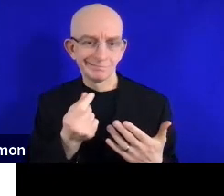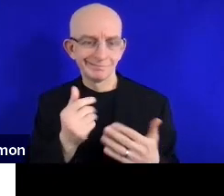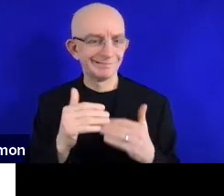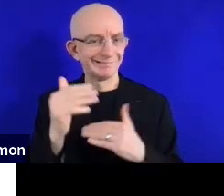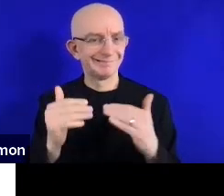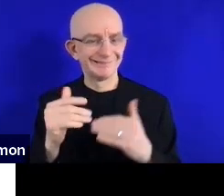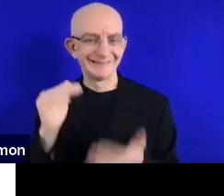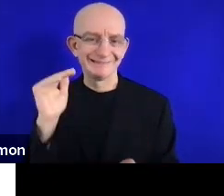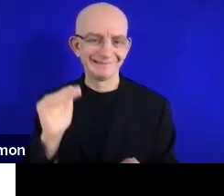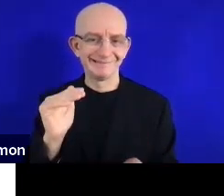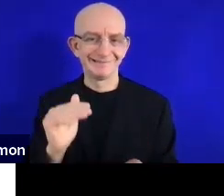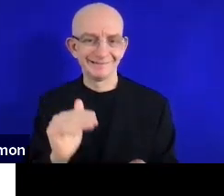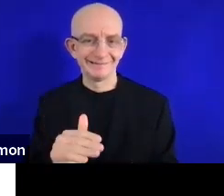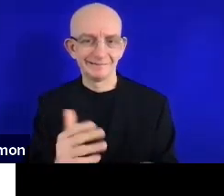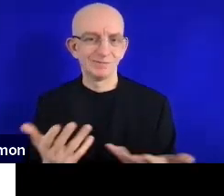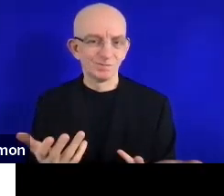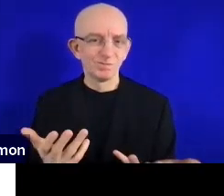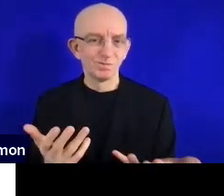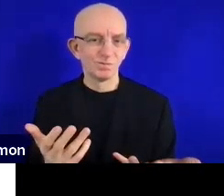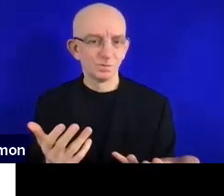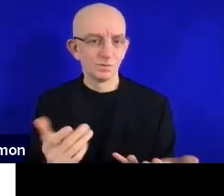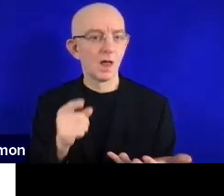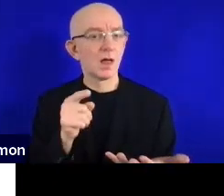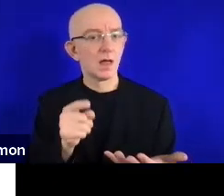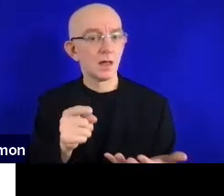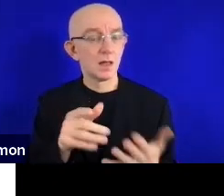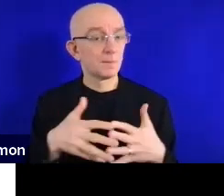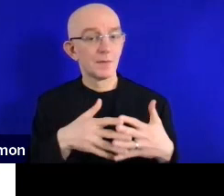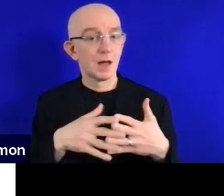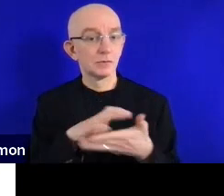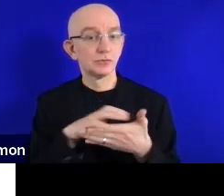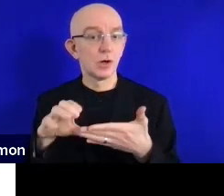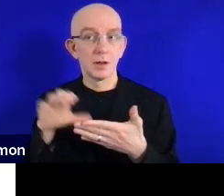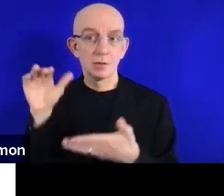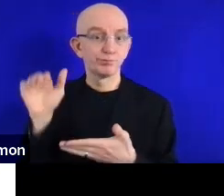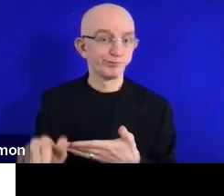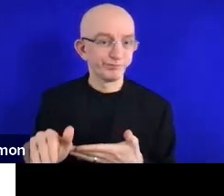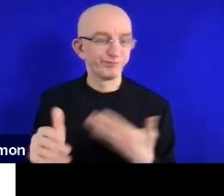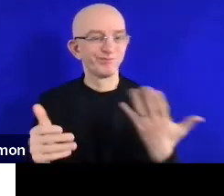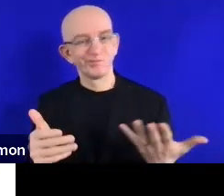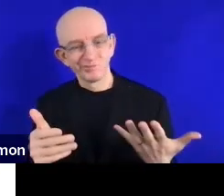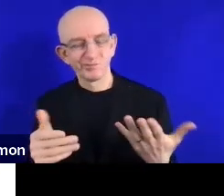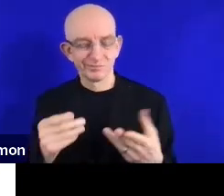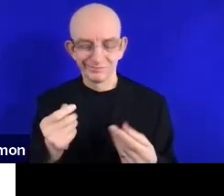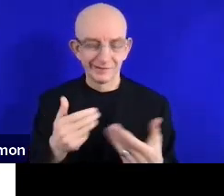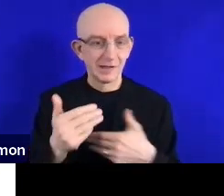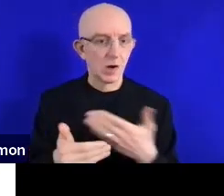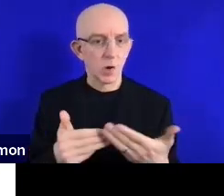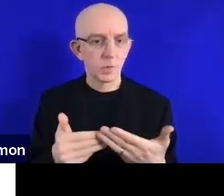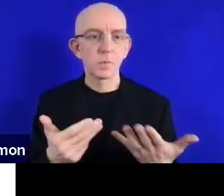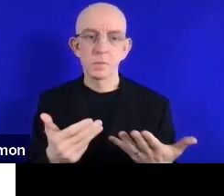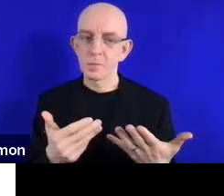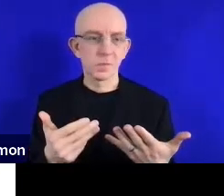The program had started with 4 outputs. However, we didn't have an output explicit